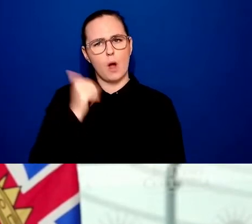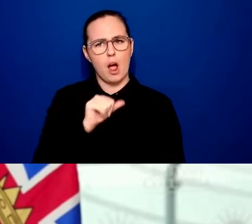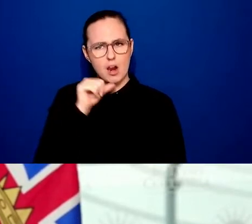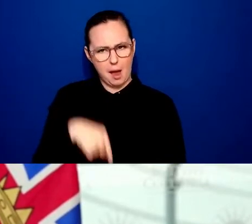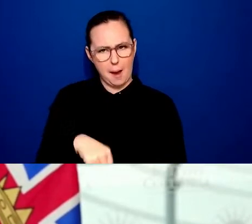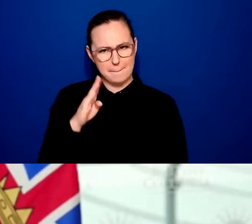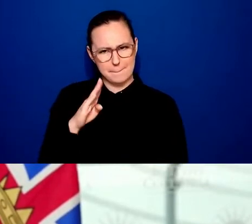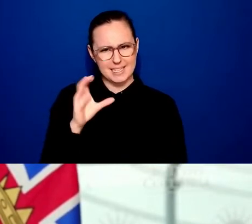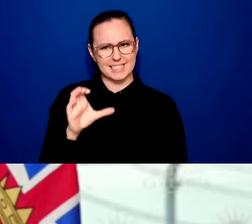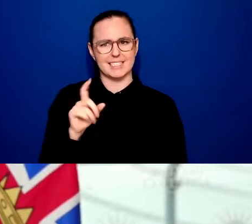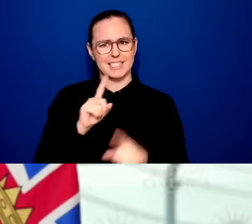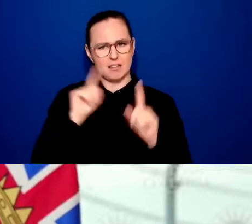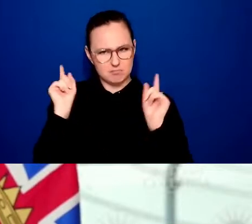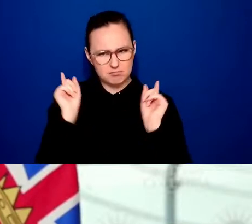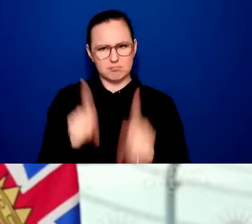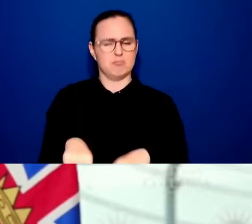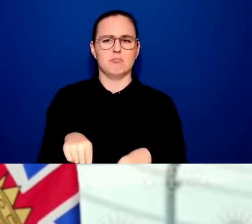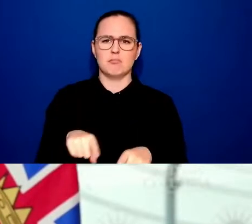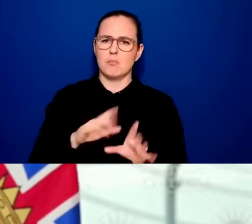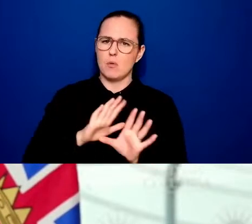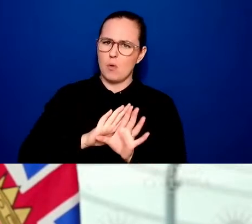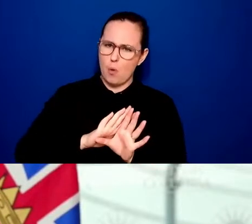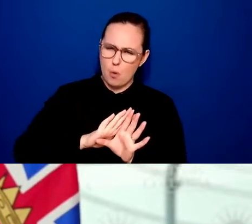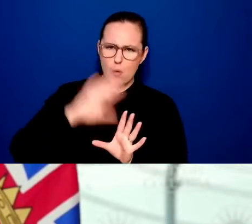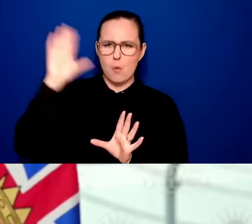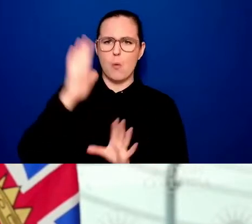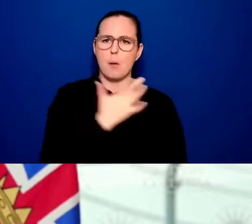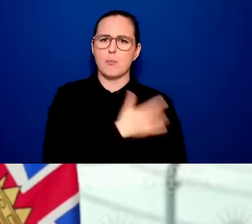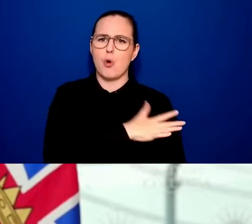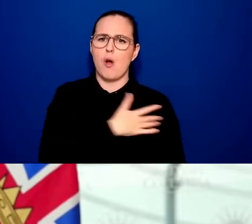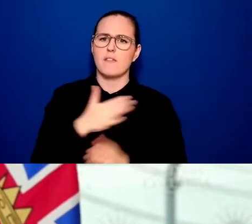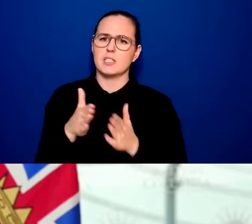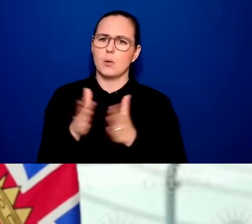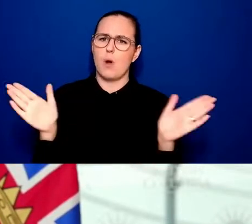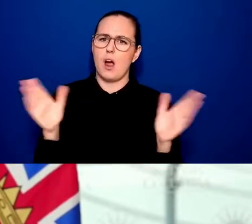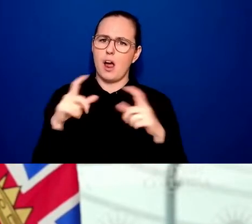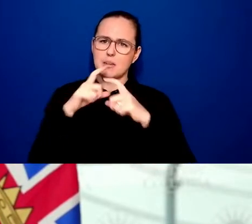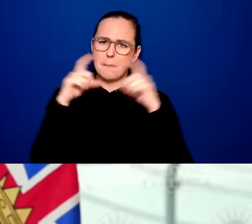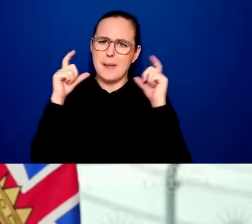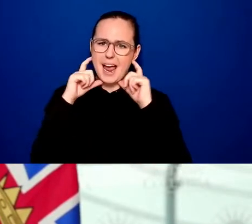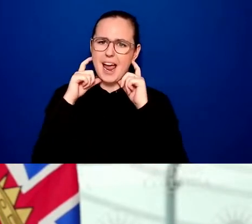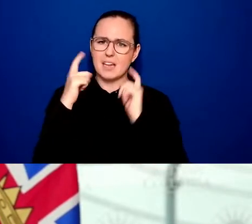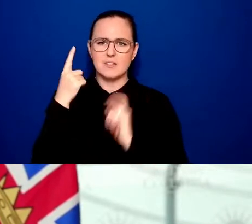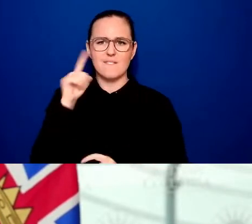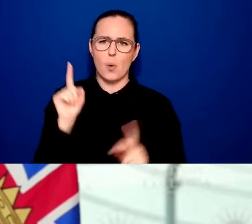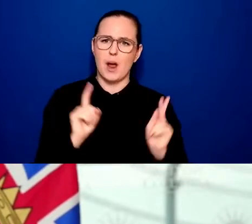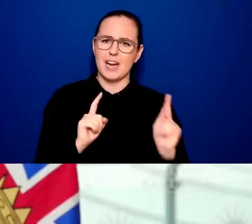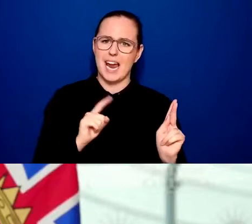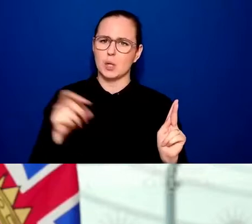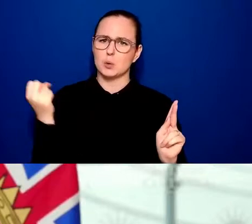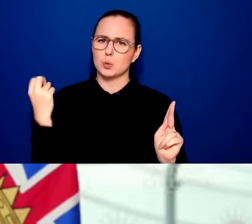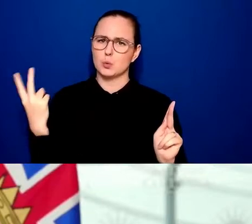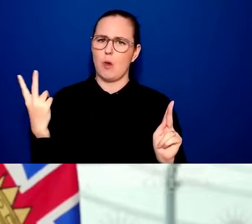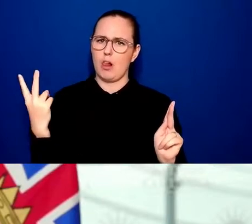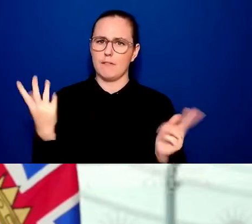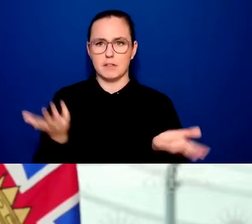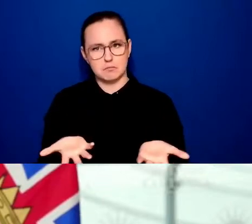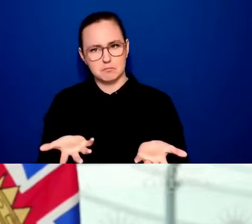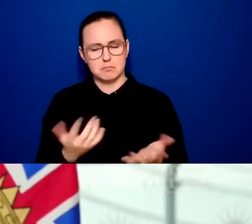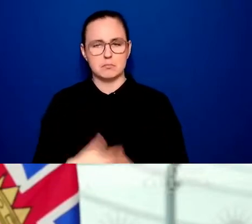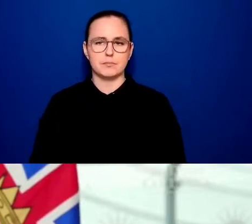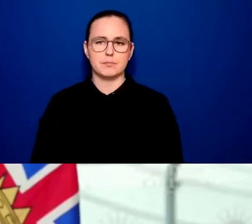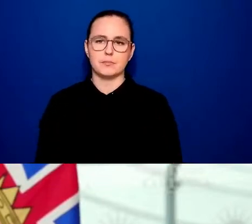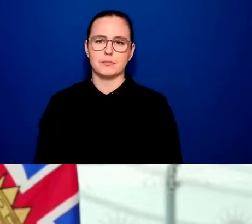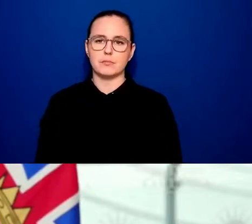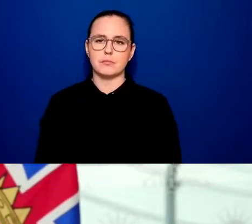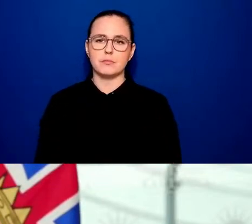Columbia not put in place a province-wide mask mandate for students K to 12? Yeah, so as you know, we do have a